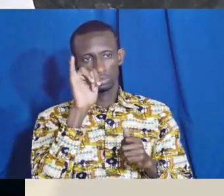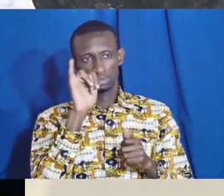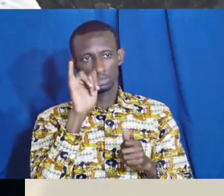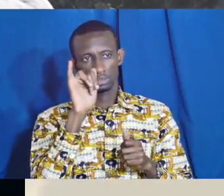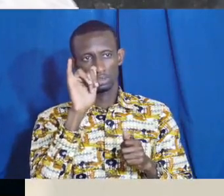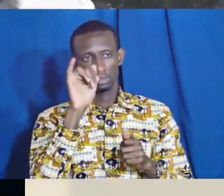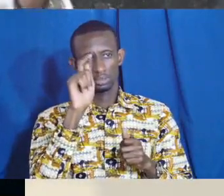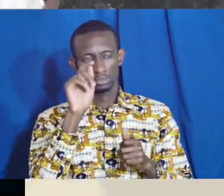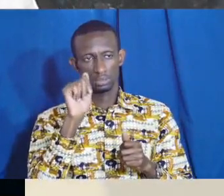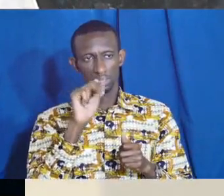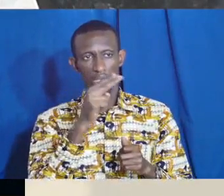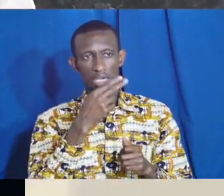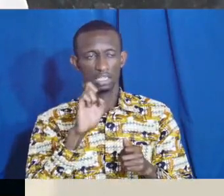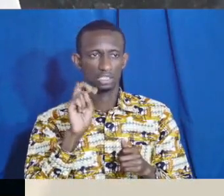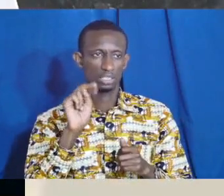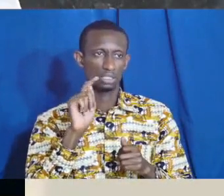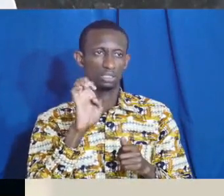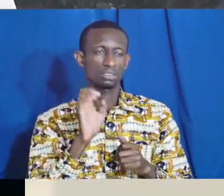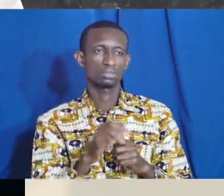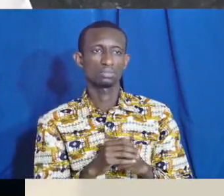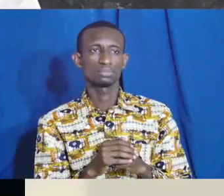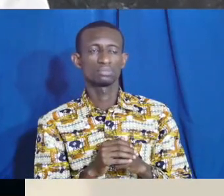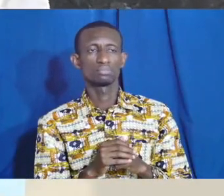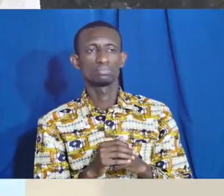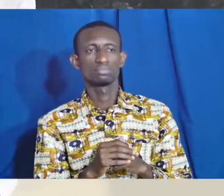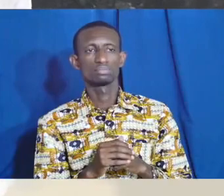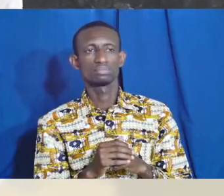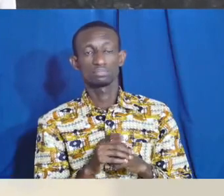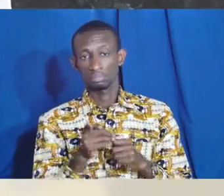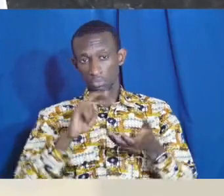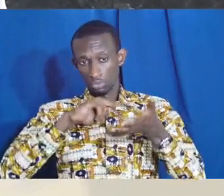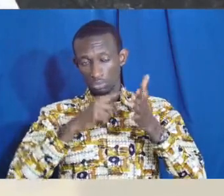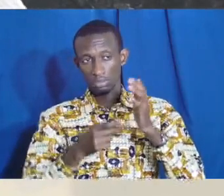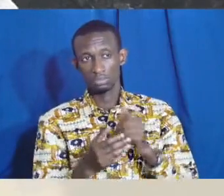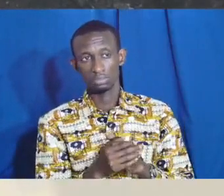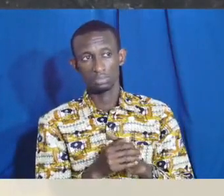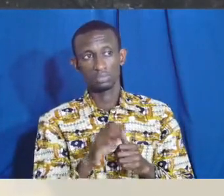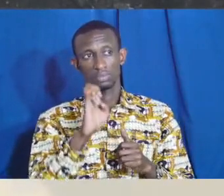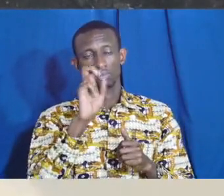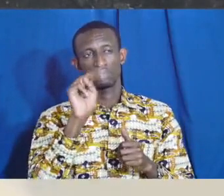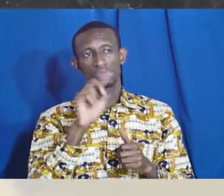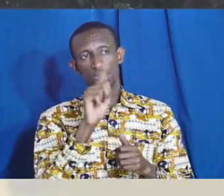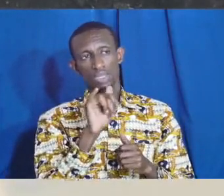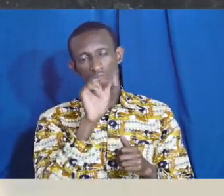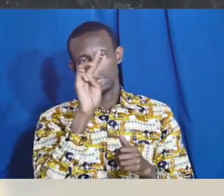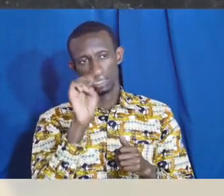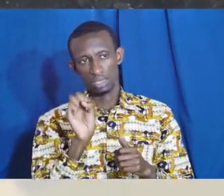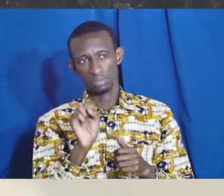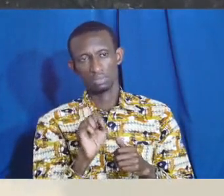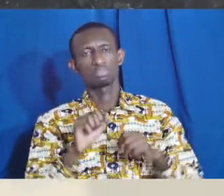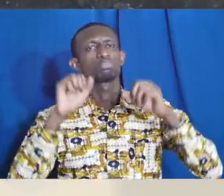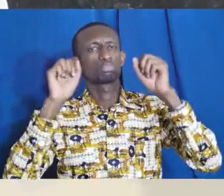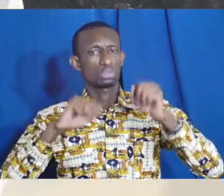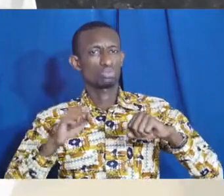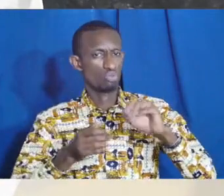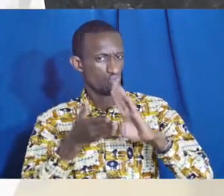stain, the stain has to be removed by the detergent. So it means that enzymes are also able to speed up the